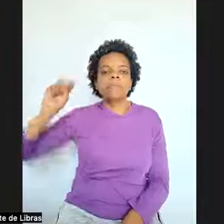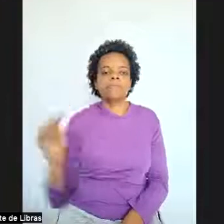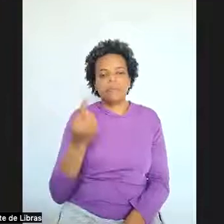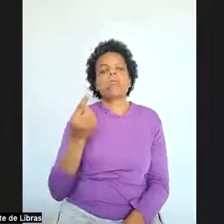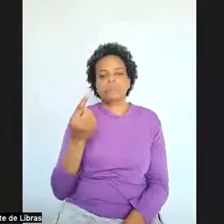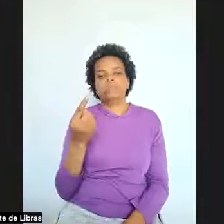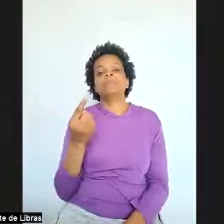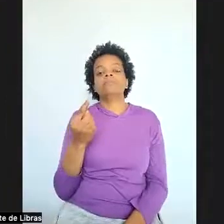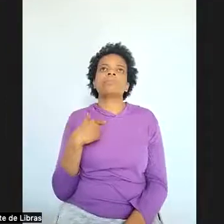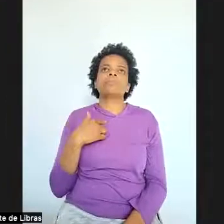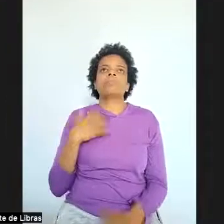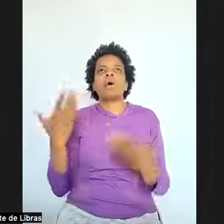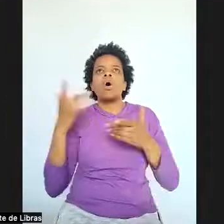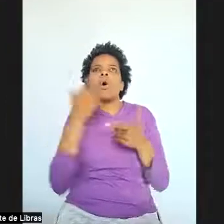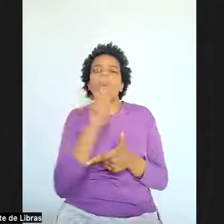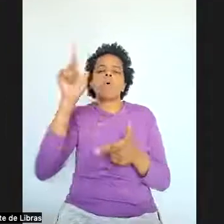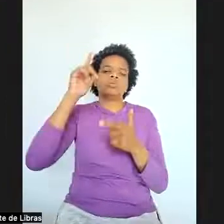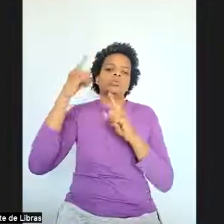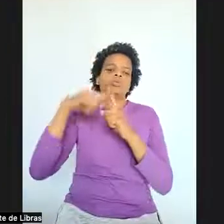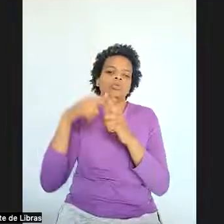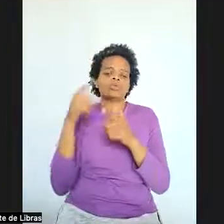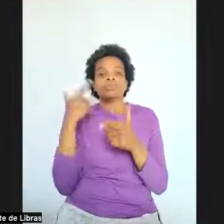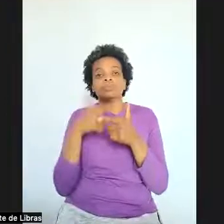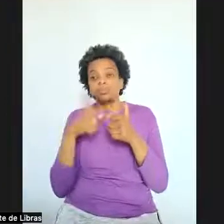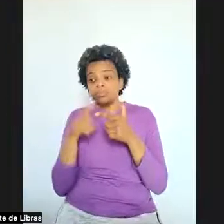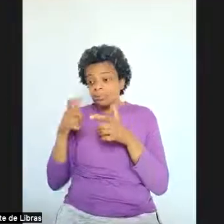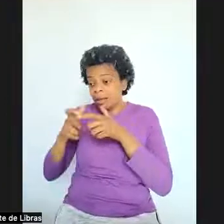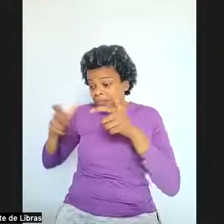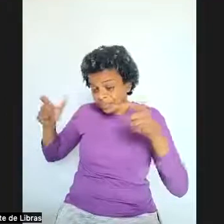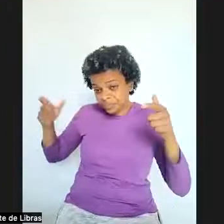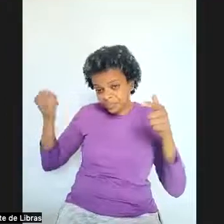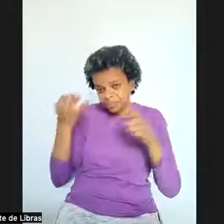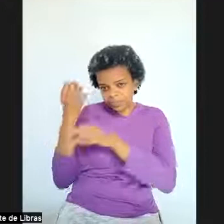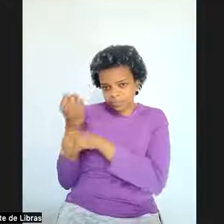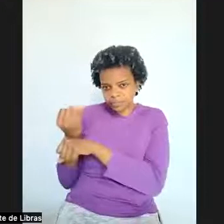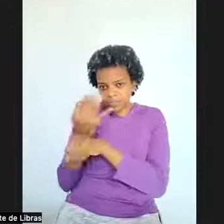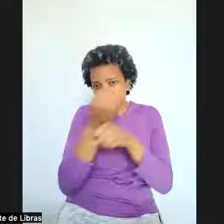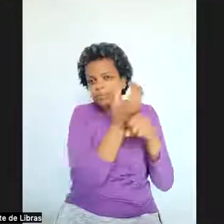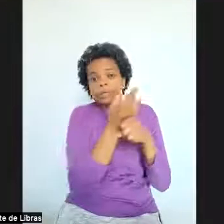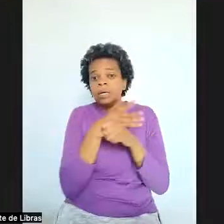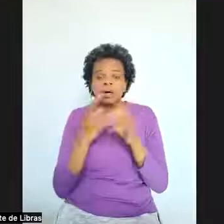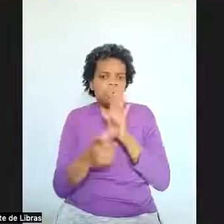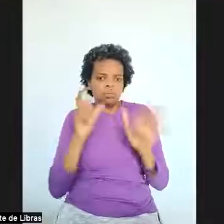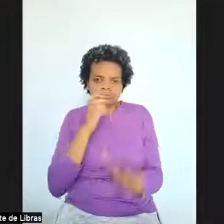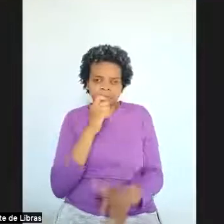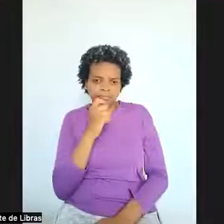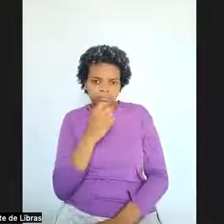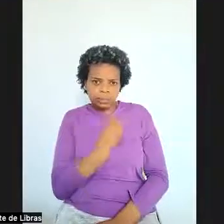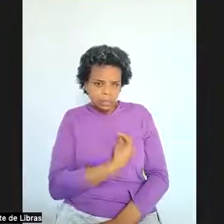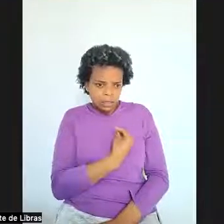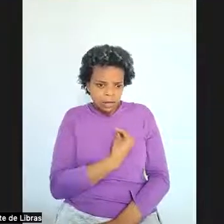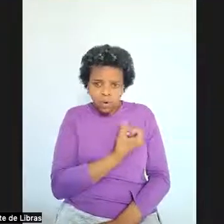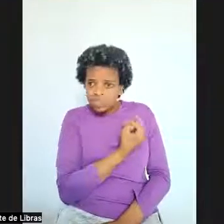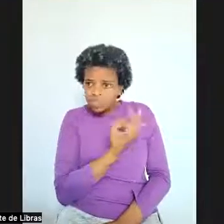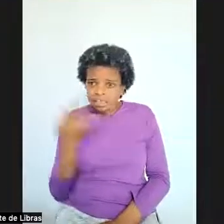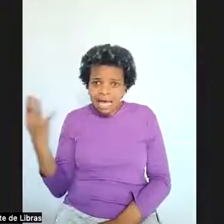25,000. But now we have to manage this huge quantity of humpback